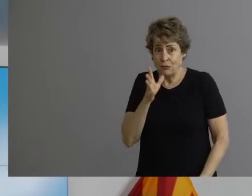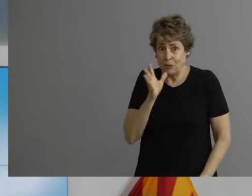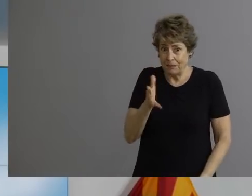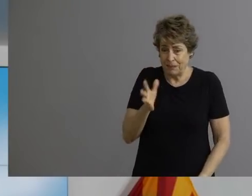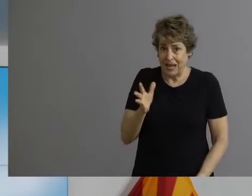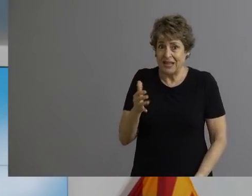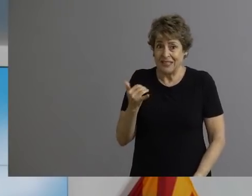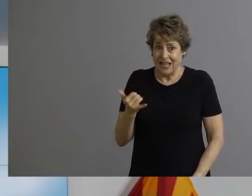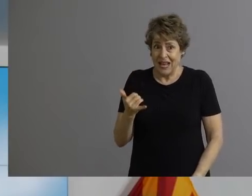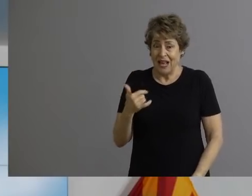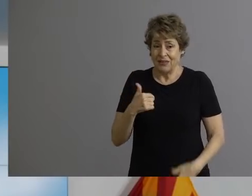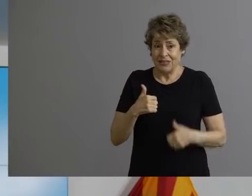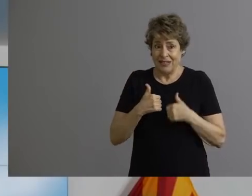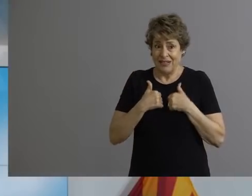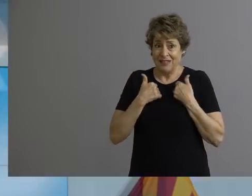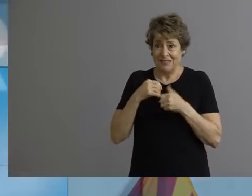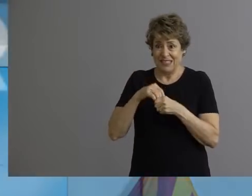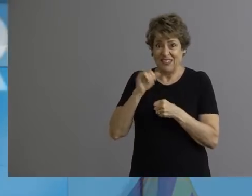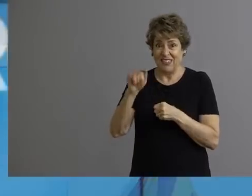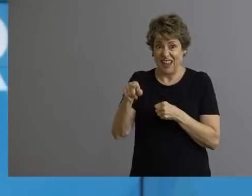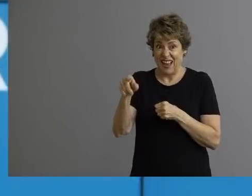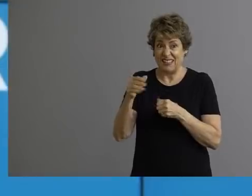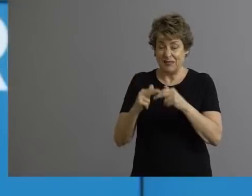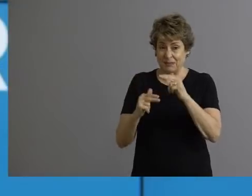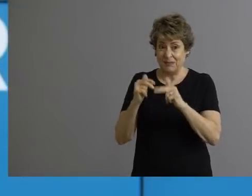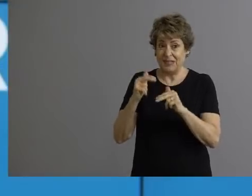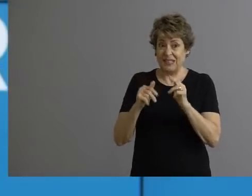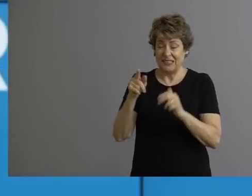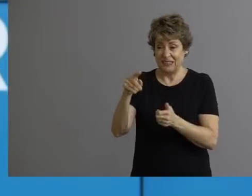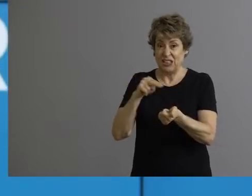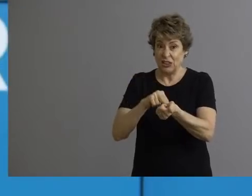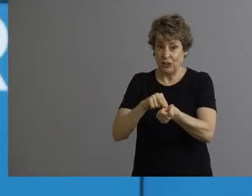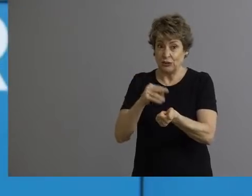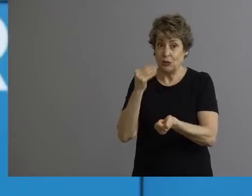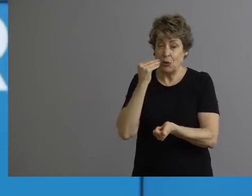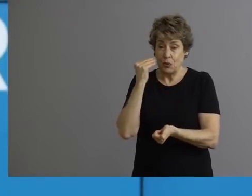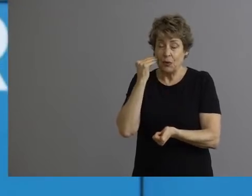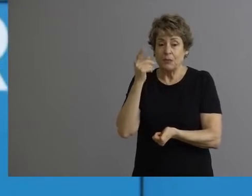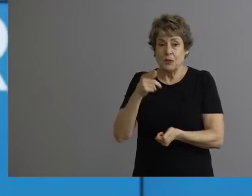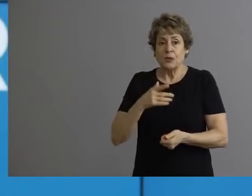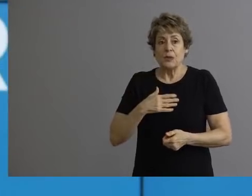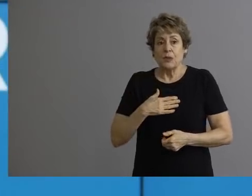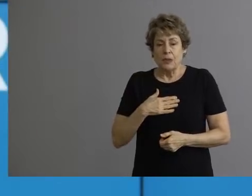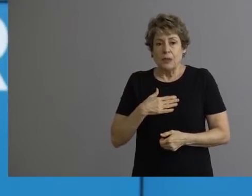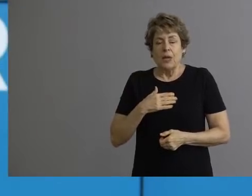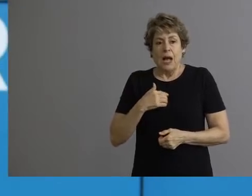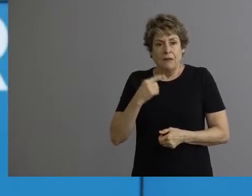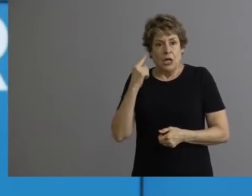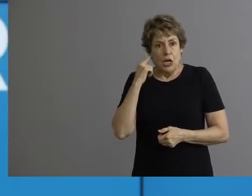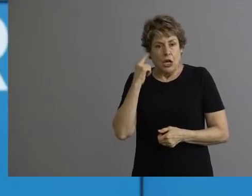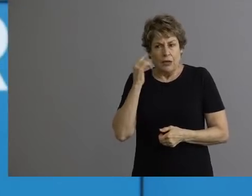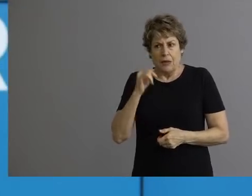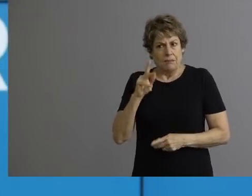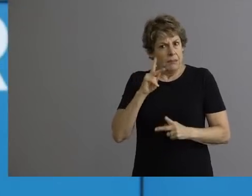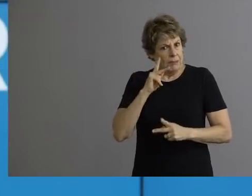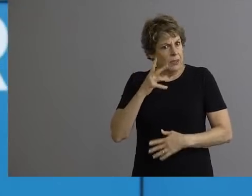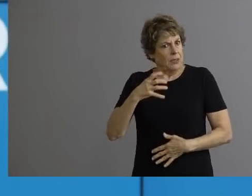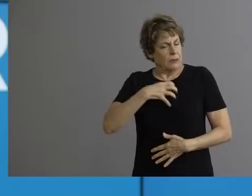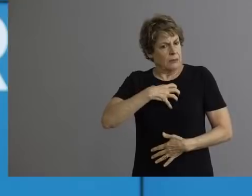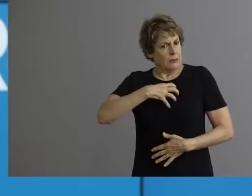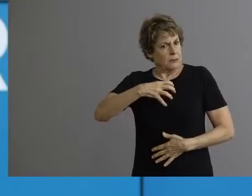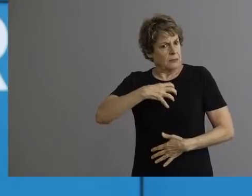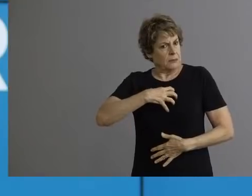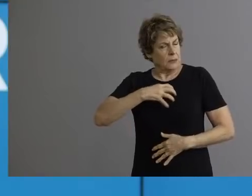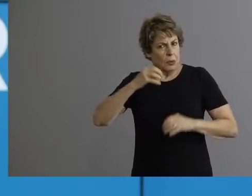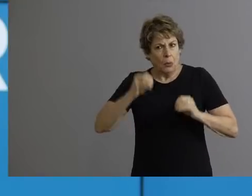do hear some of these stories about people claiming that there hasn't been testing done. I know our testing's been widespread. I know